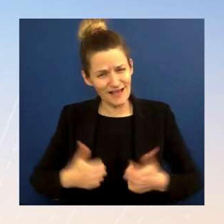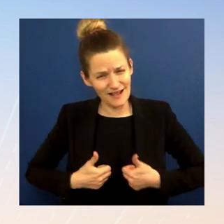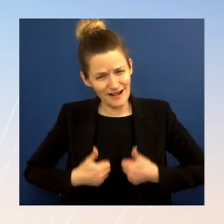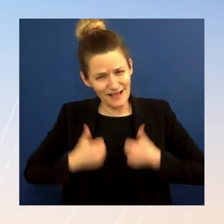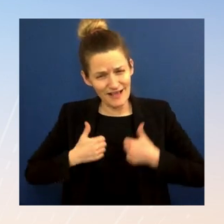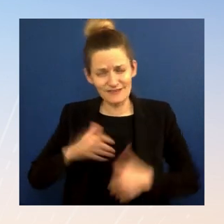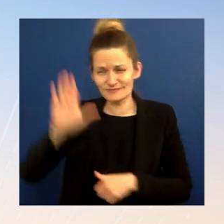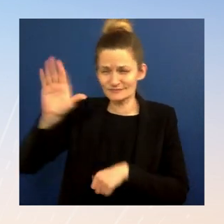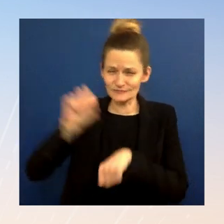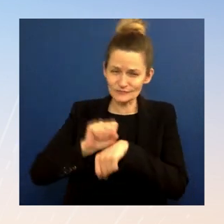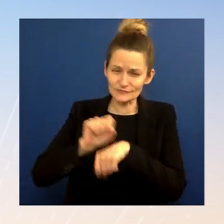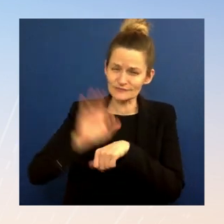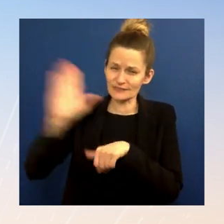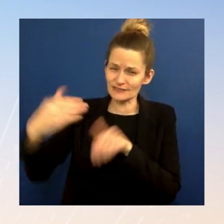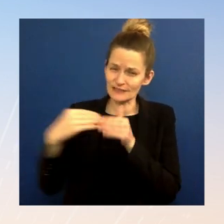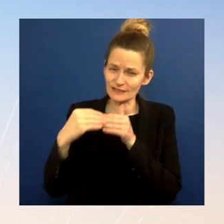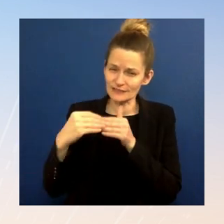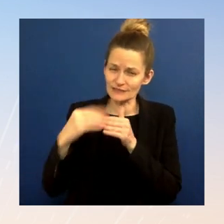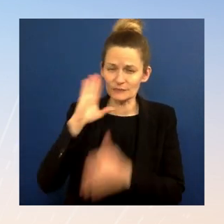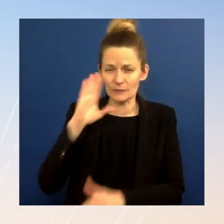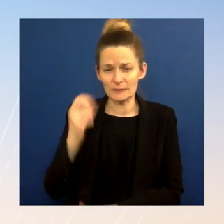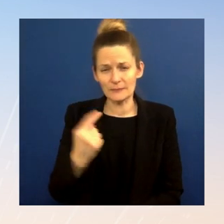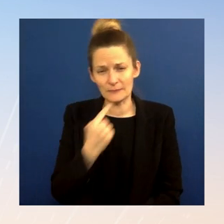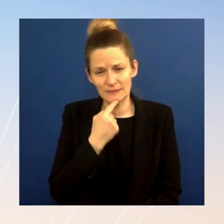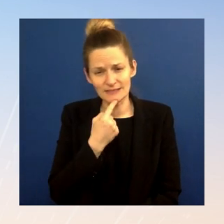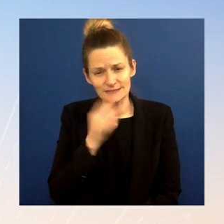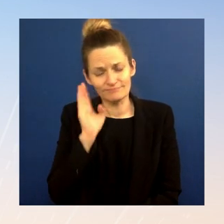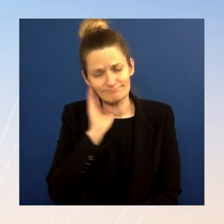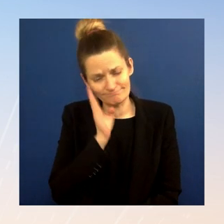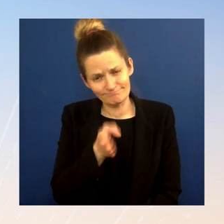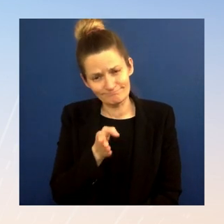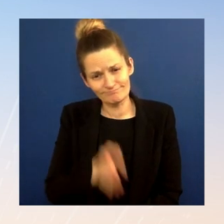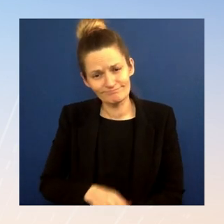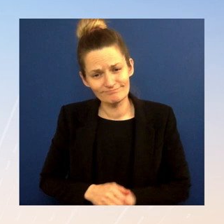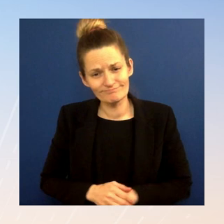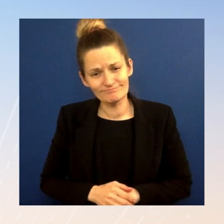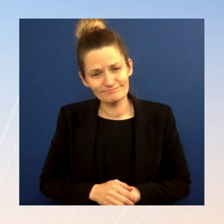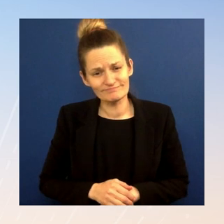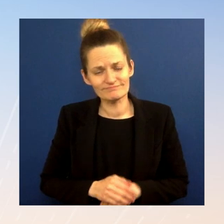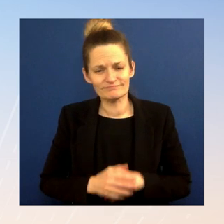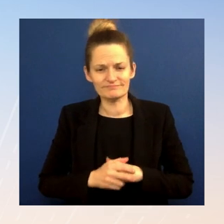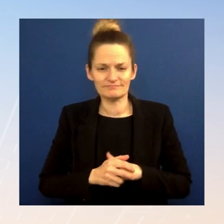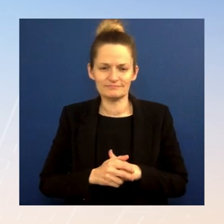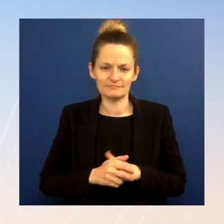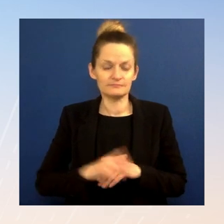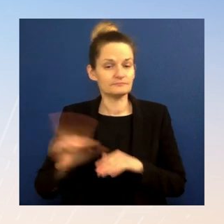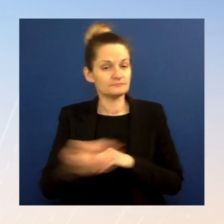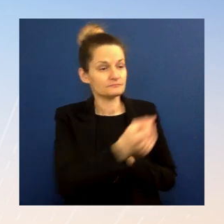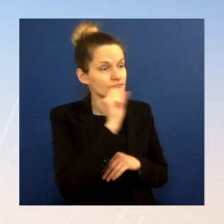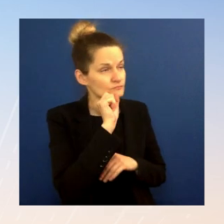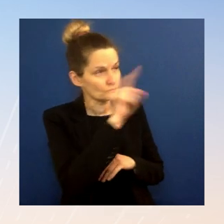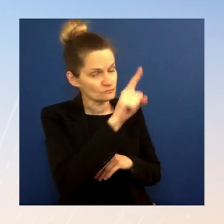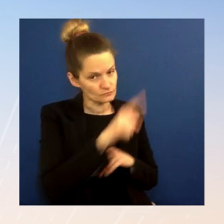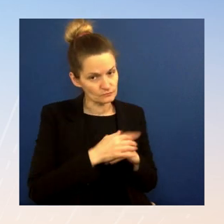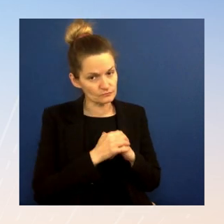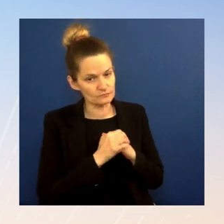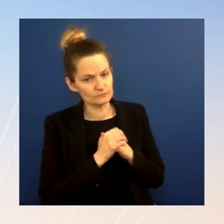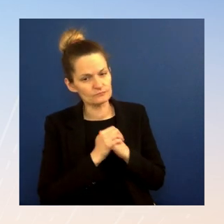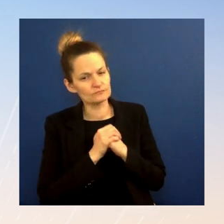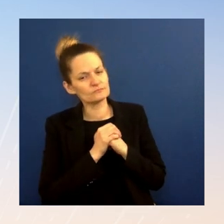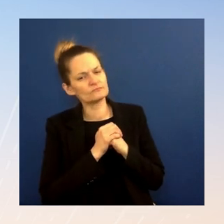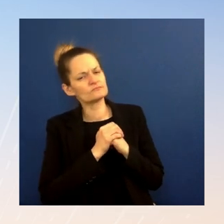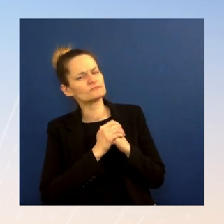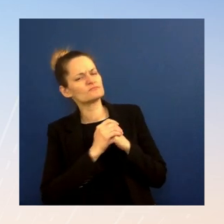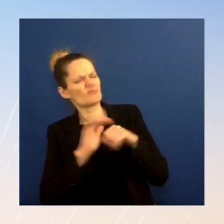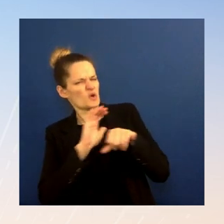here. Jeke, why don't you kick us off? Thanks, Jen. First, on COVID, the President has had a couple of close calls over the last couple of days, the second gentleman